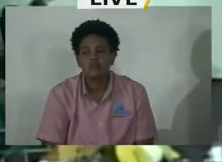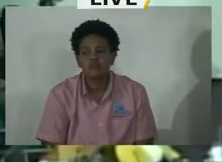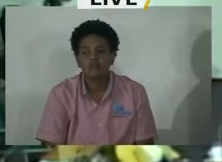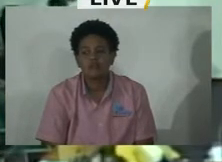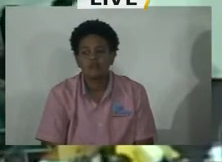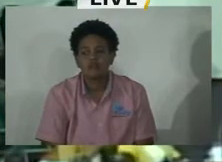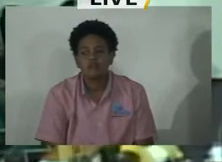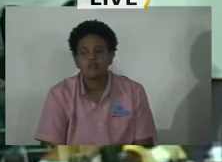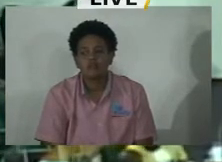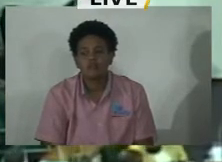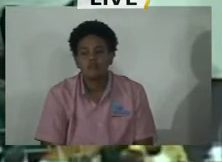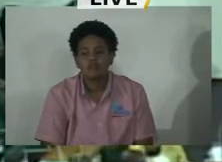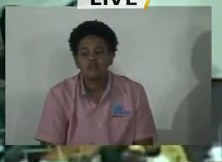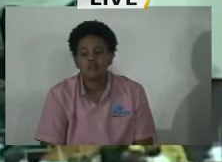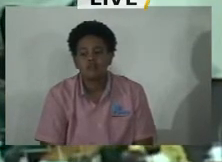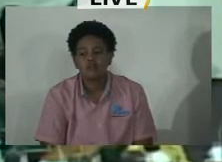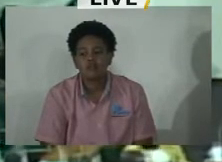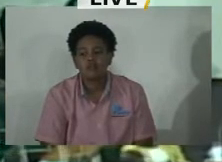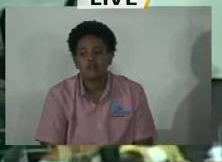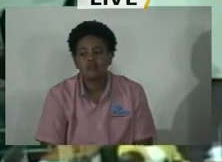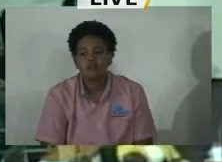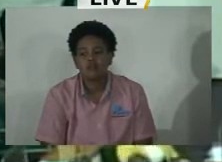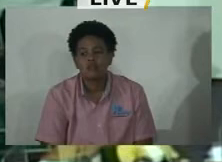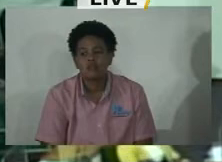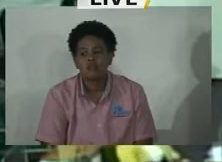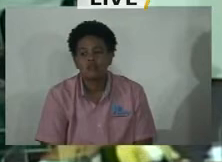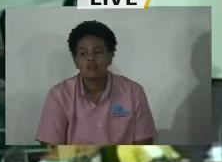I want to join in the